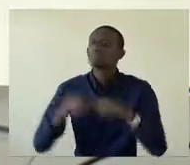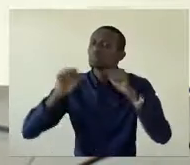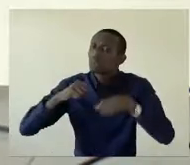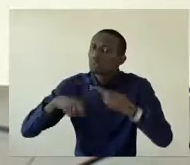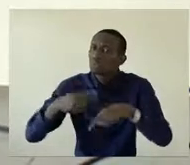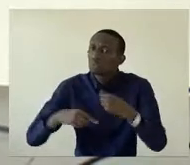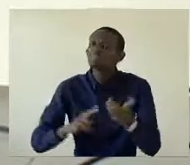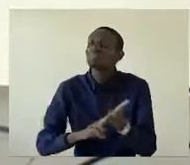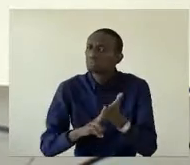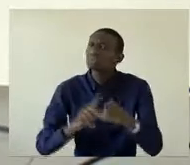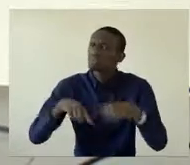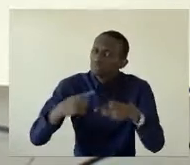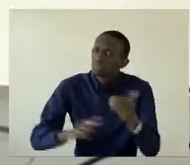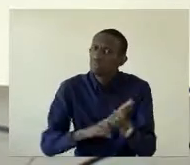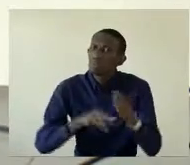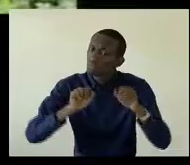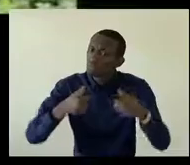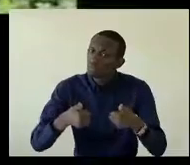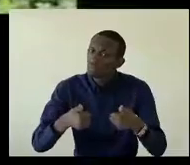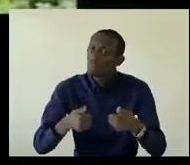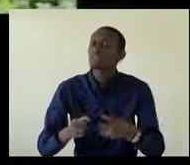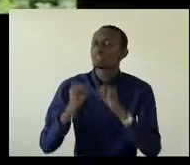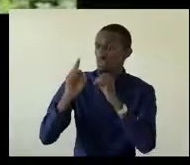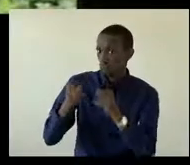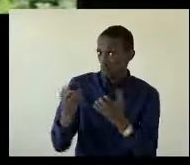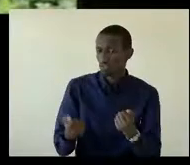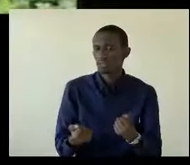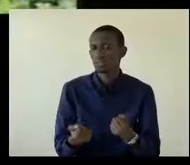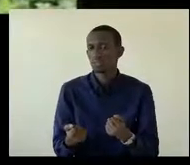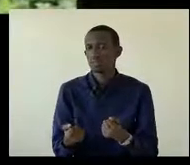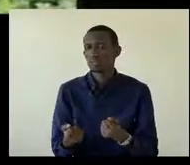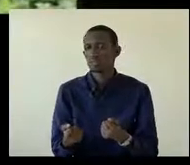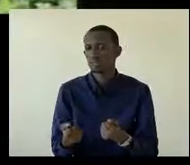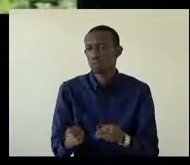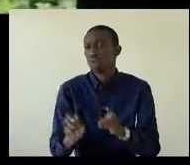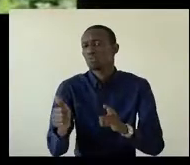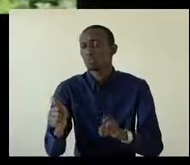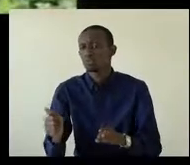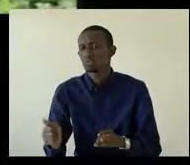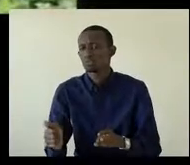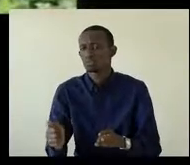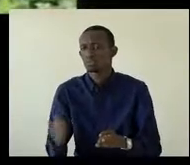them over and over again? If we have an alternative, how better is it?